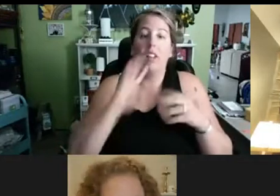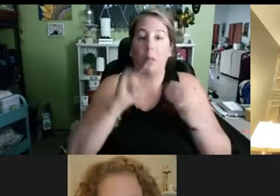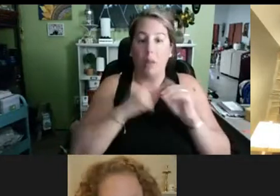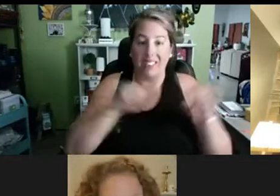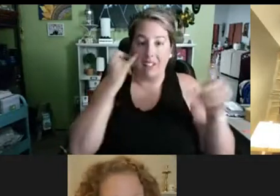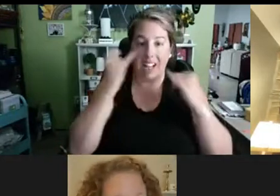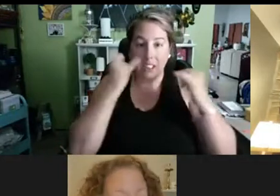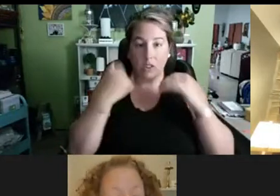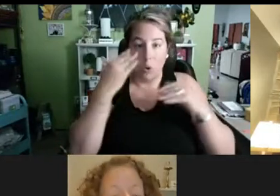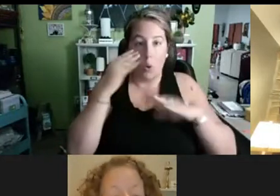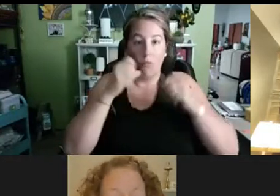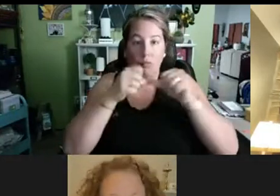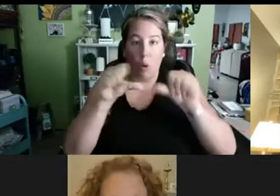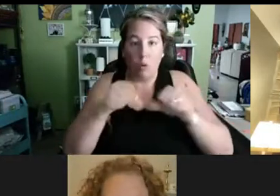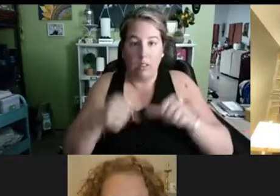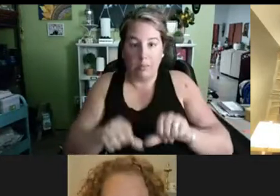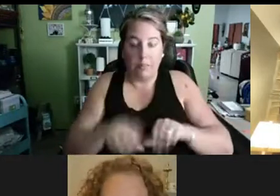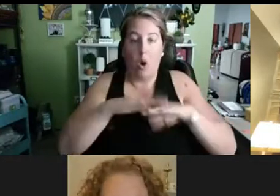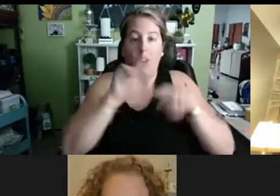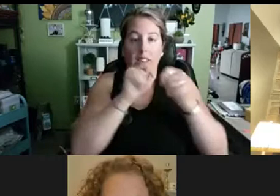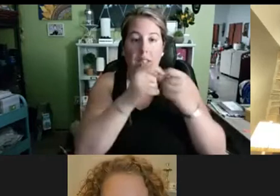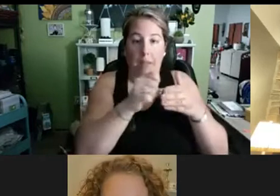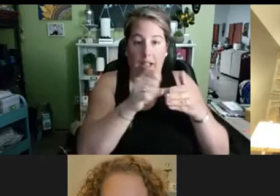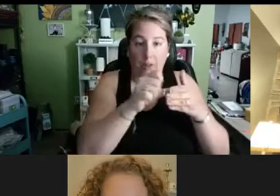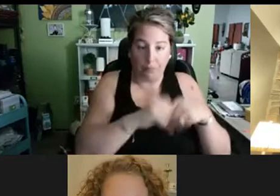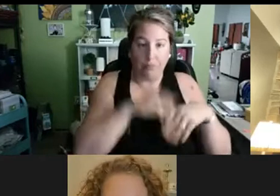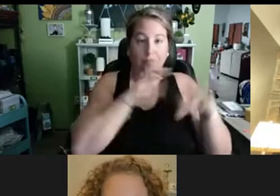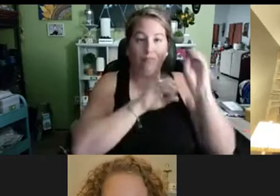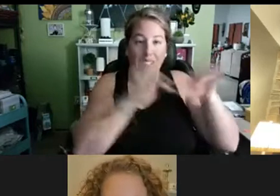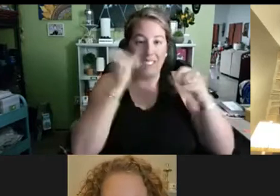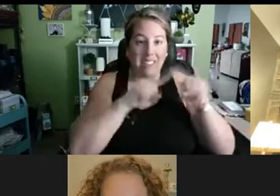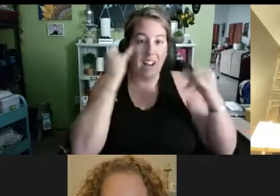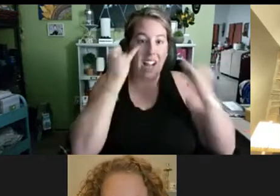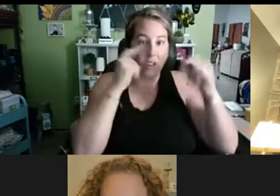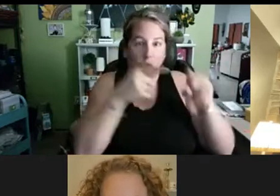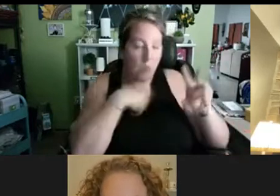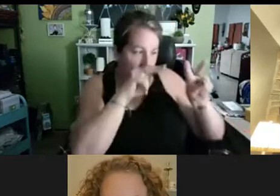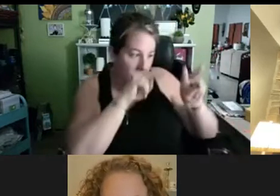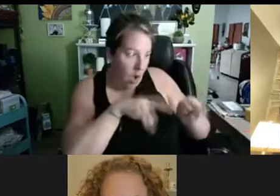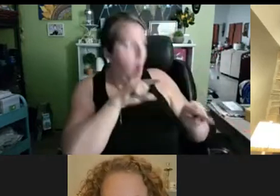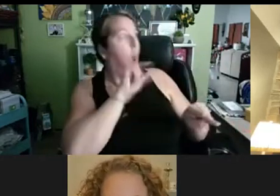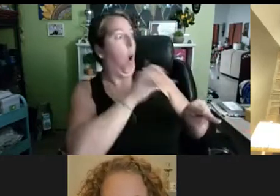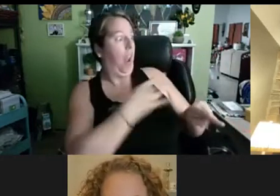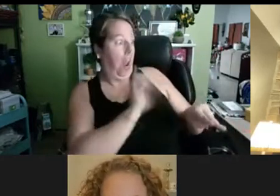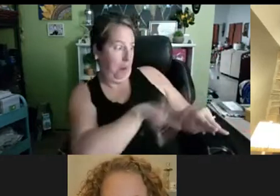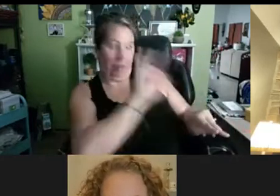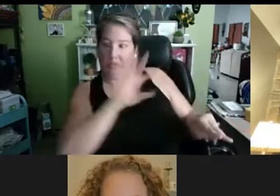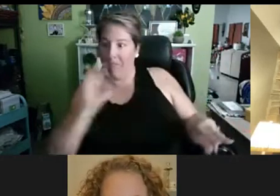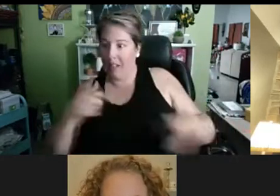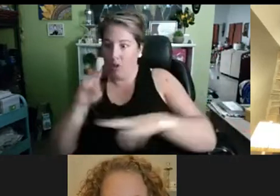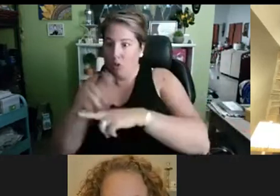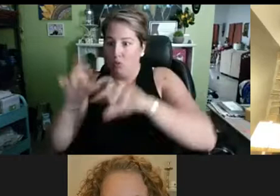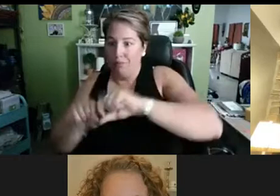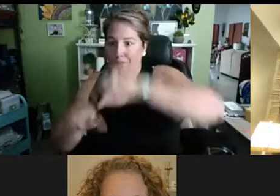so your first touch point with Amy, like if you take this link and you can insert it into